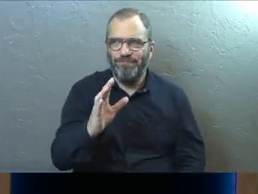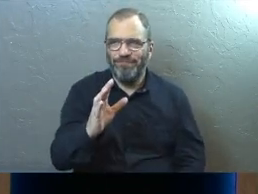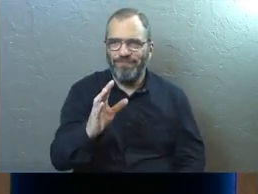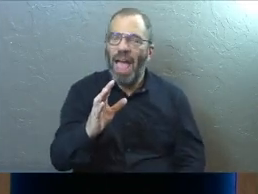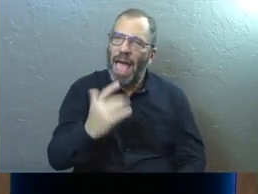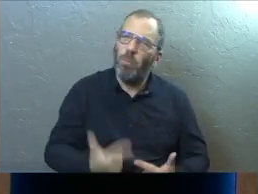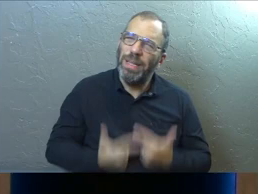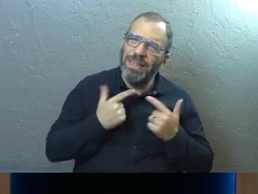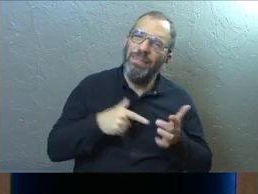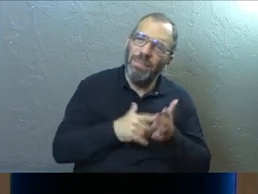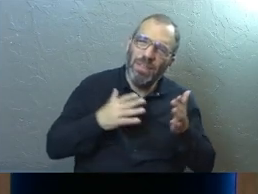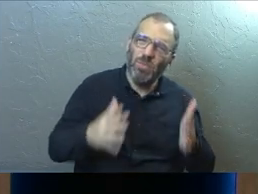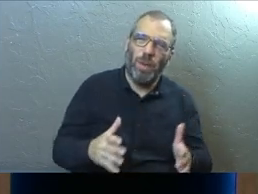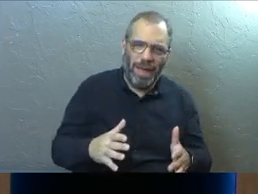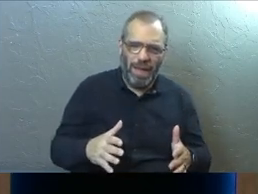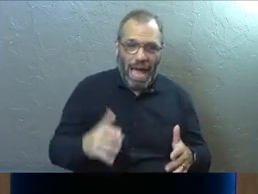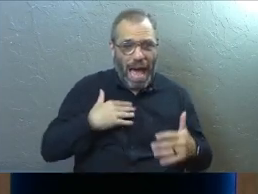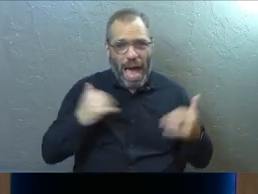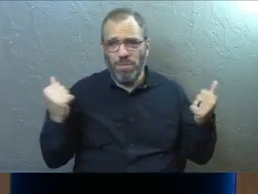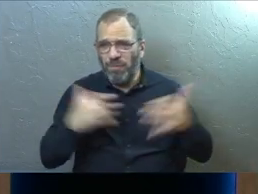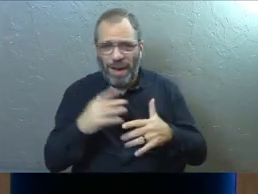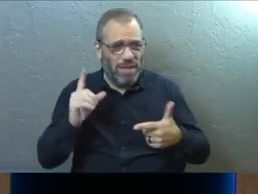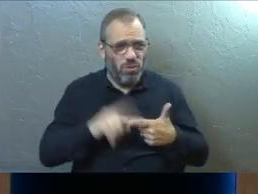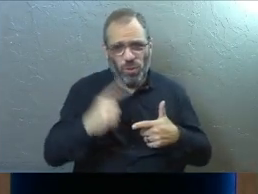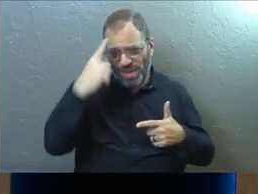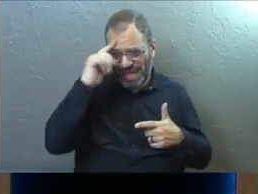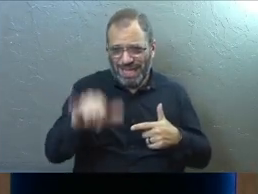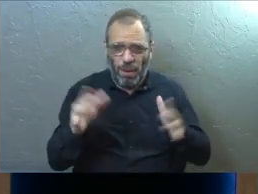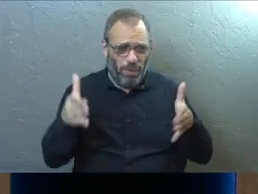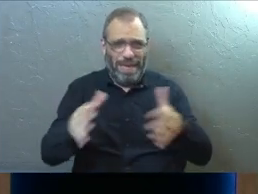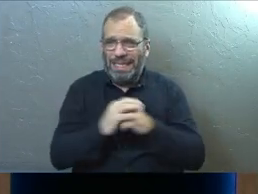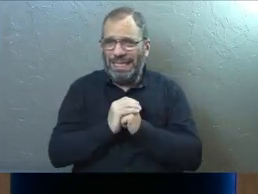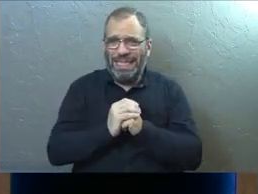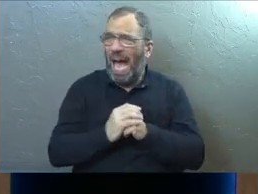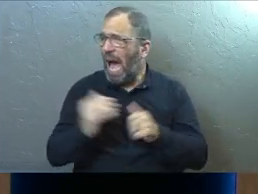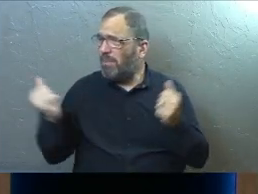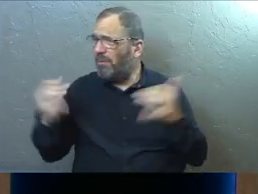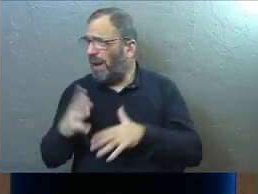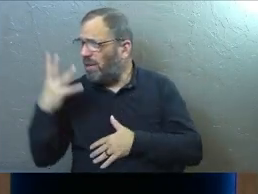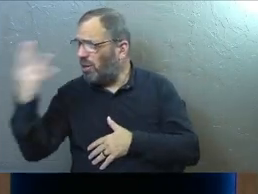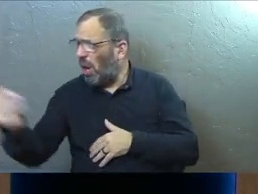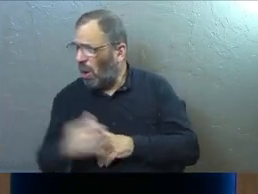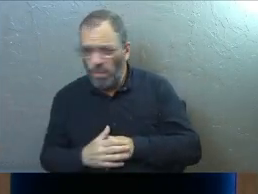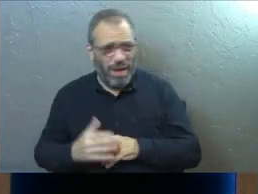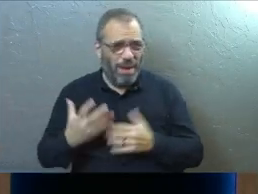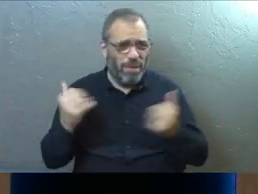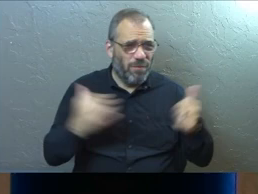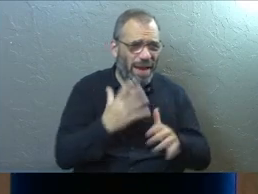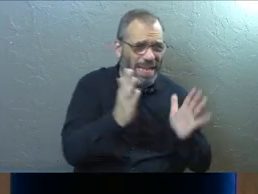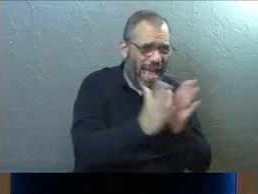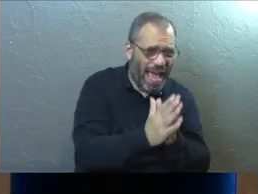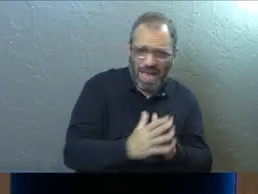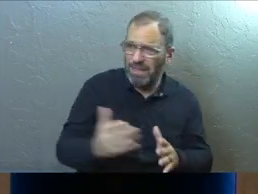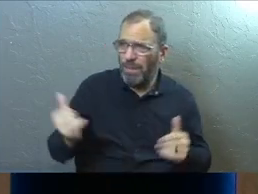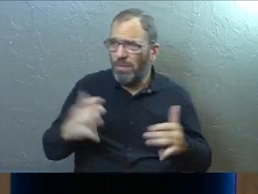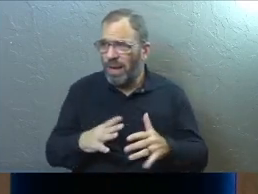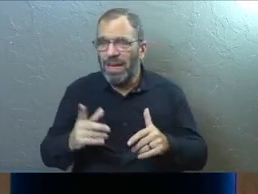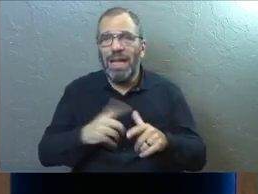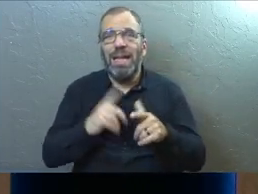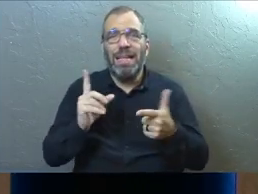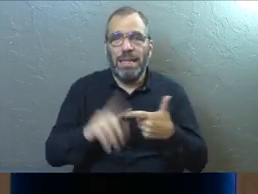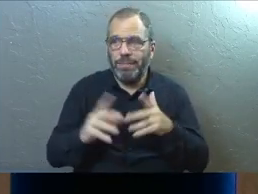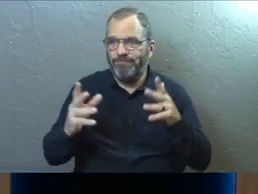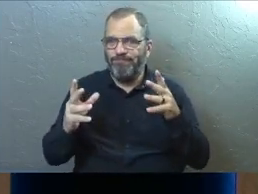and a lot of us live this way, that we're like, I'm afraid to like think that thought. I'm afraid to go there. I'm afraid to ask that question, because then